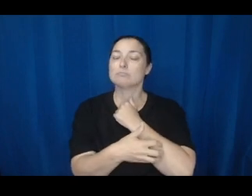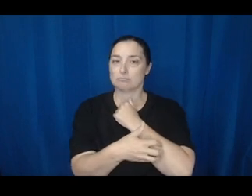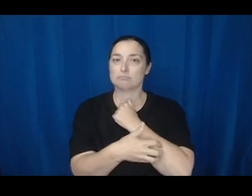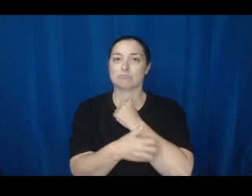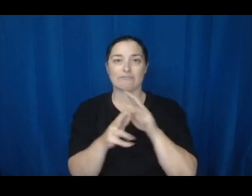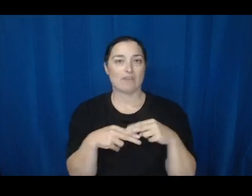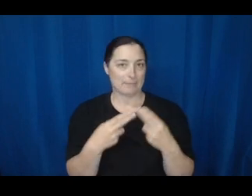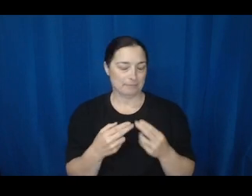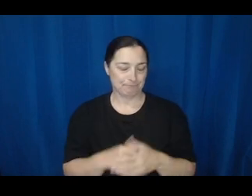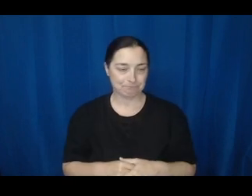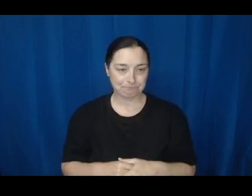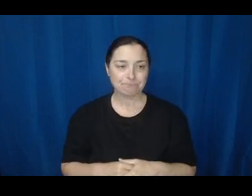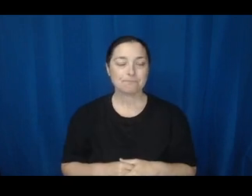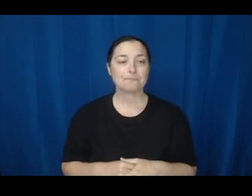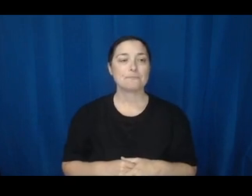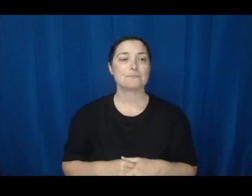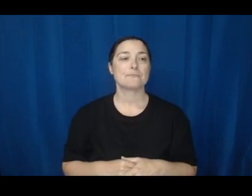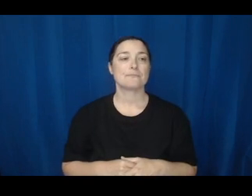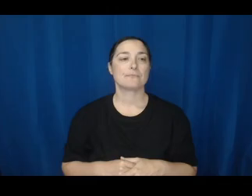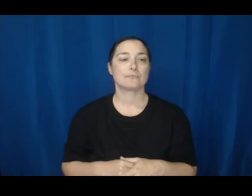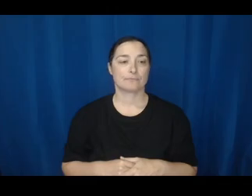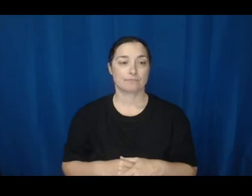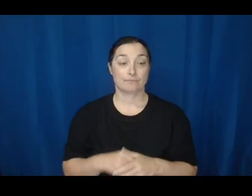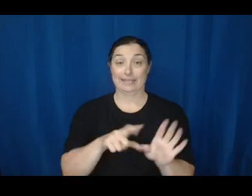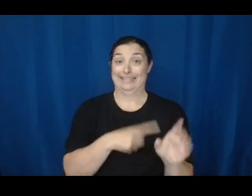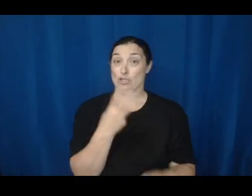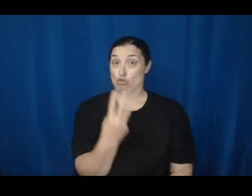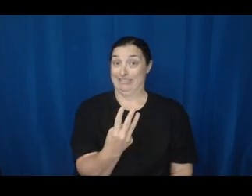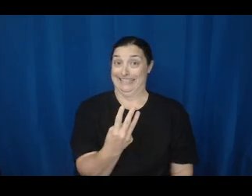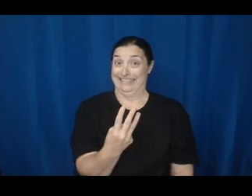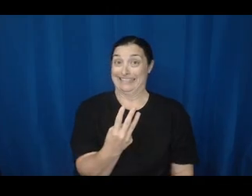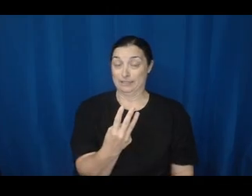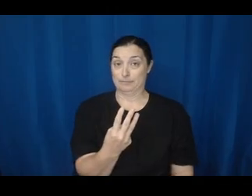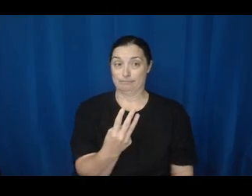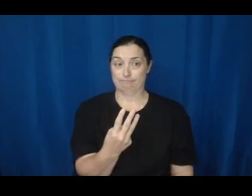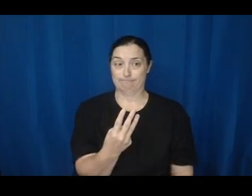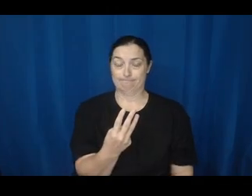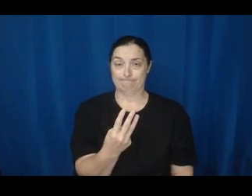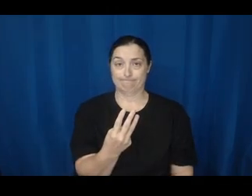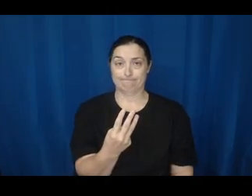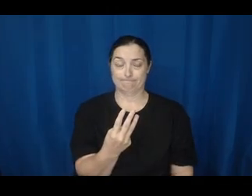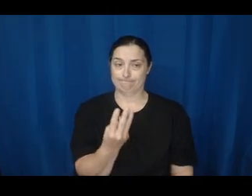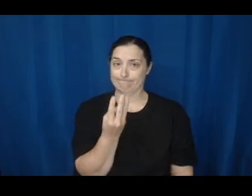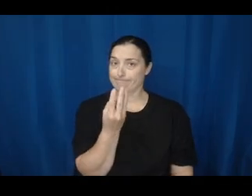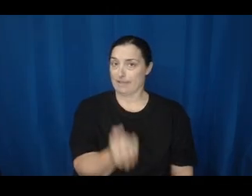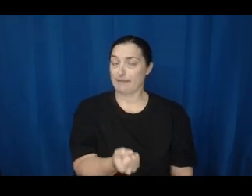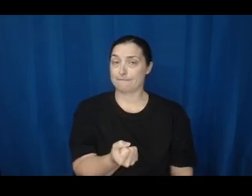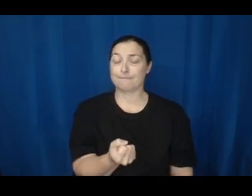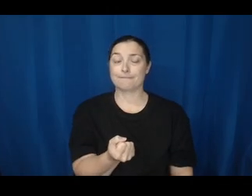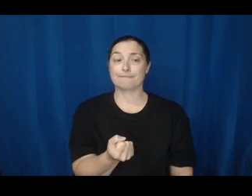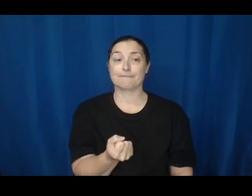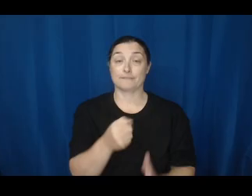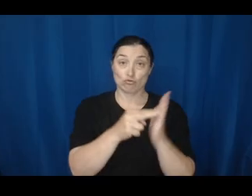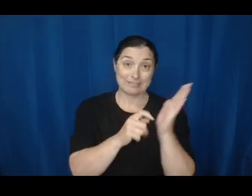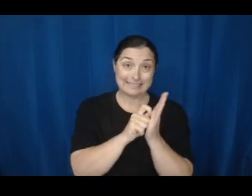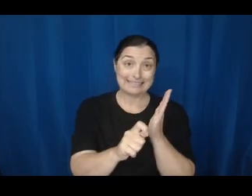family. At the third year, year 3, their performance difference in reading literacy